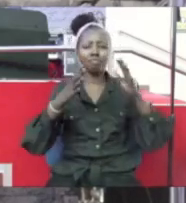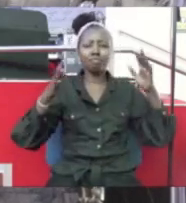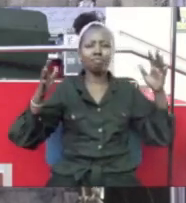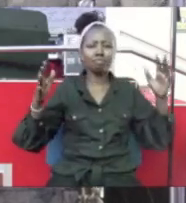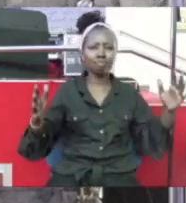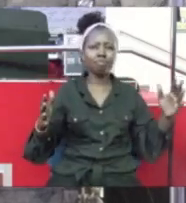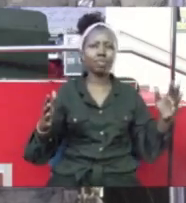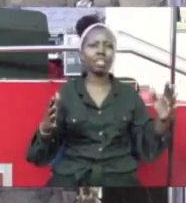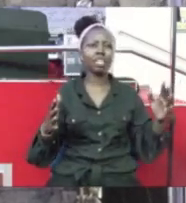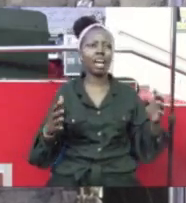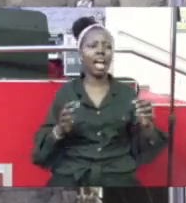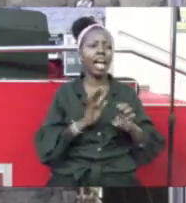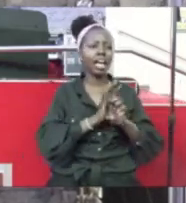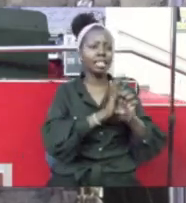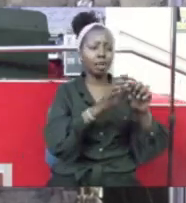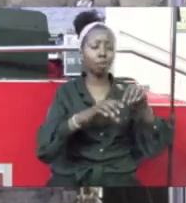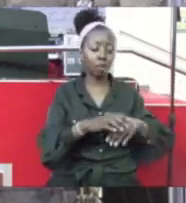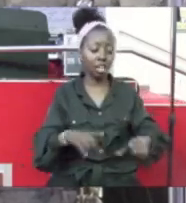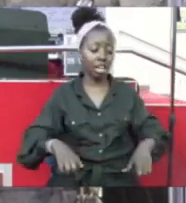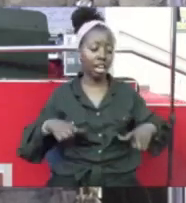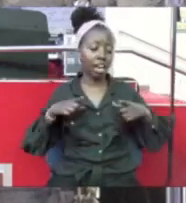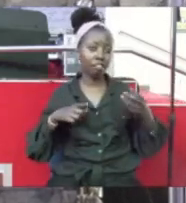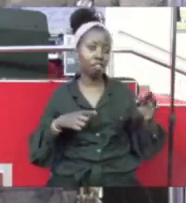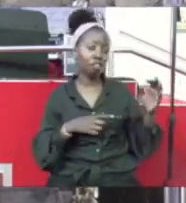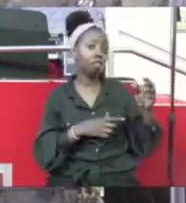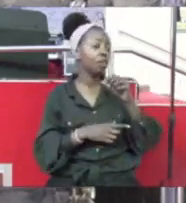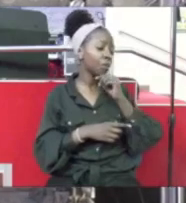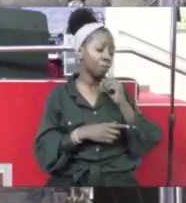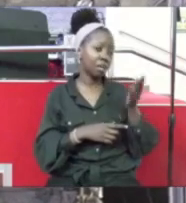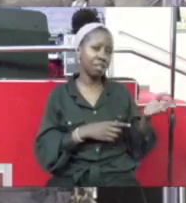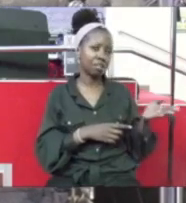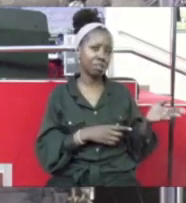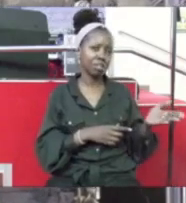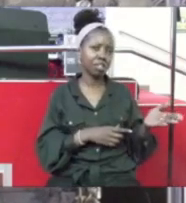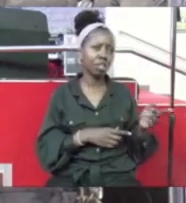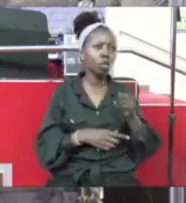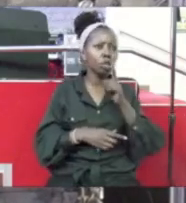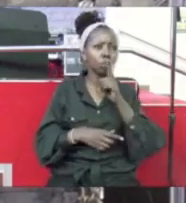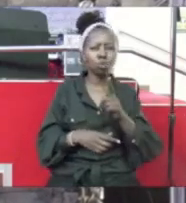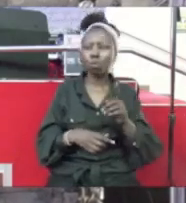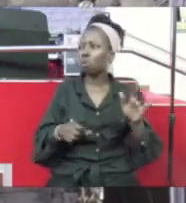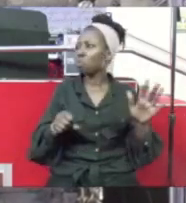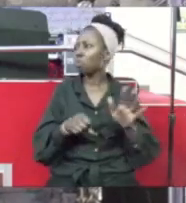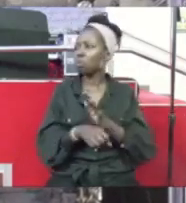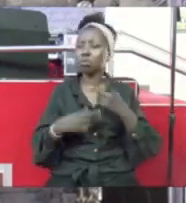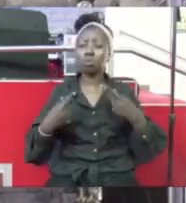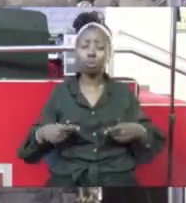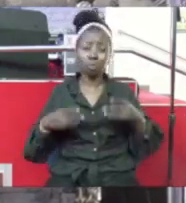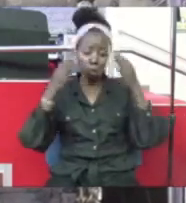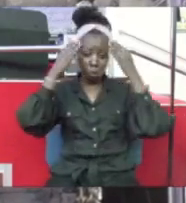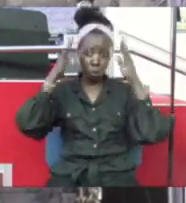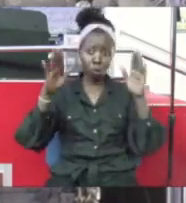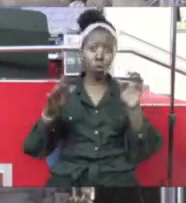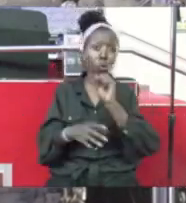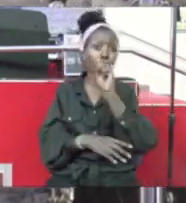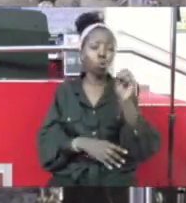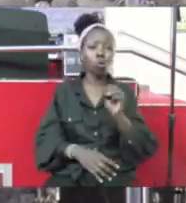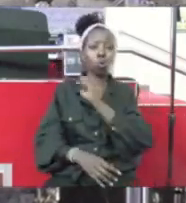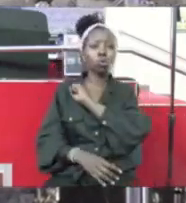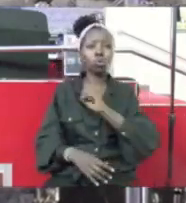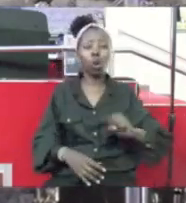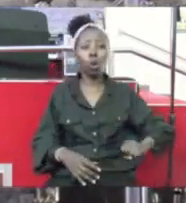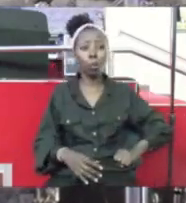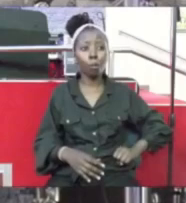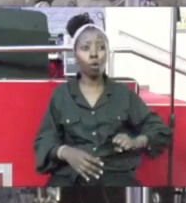katika maisha yake. So and some people, most of the people don't know Solomon is my surname. Now what wengi kuhaji kwamba Solomon ni jina la